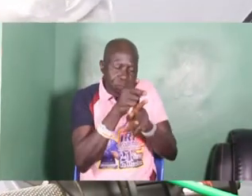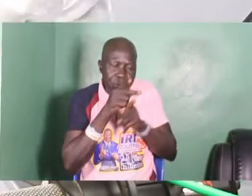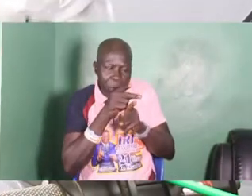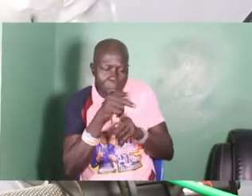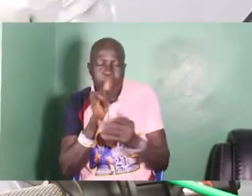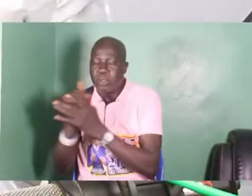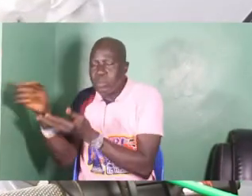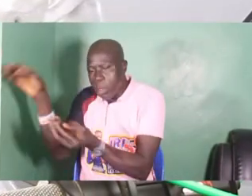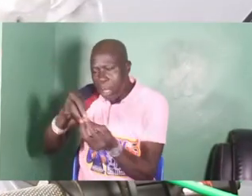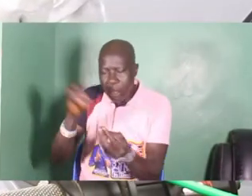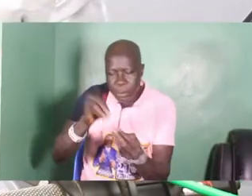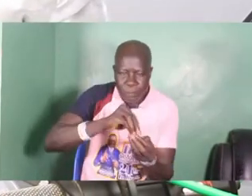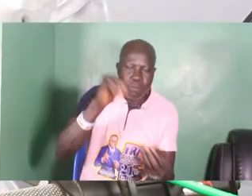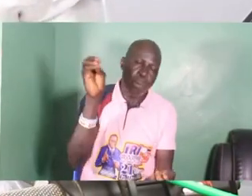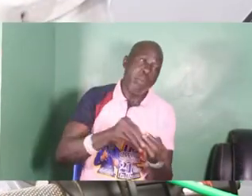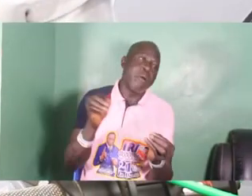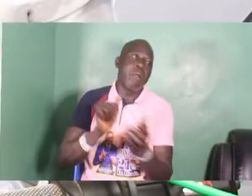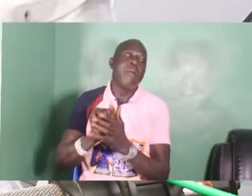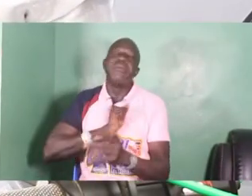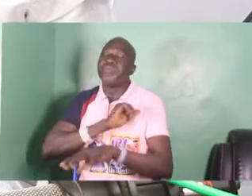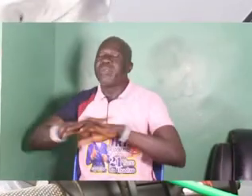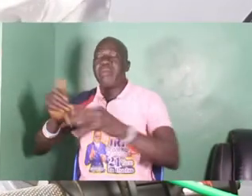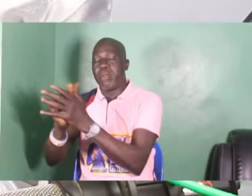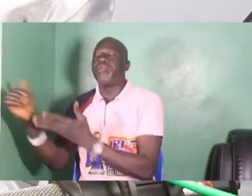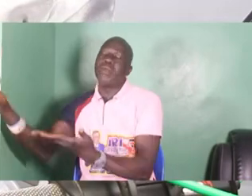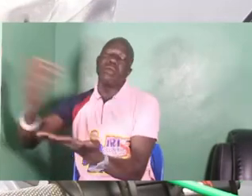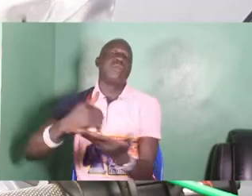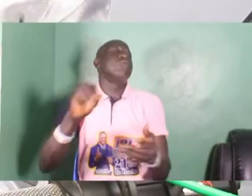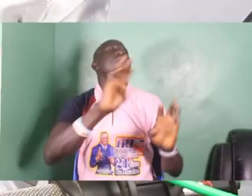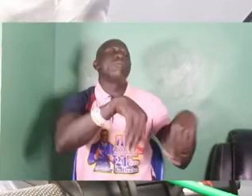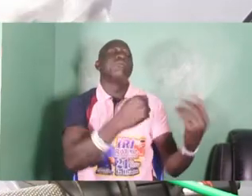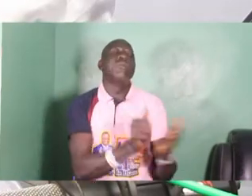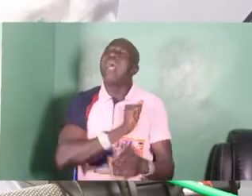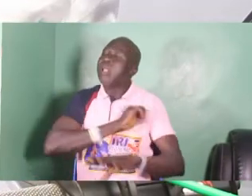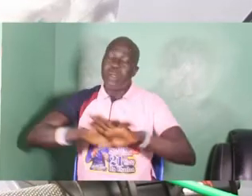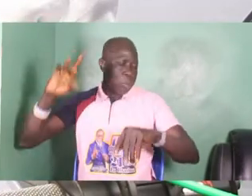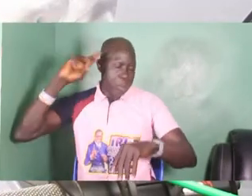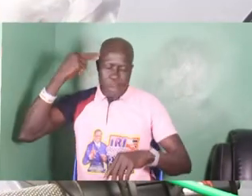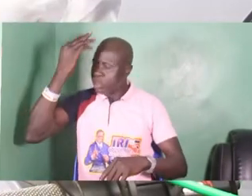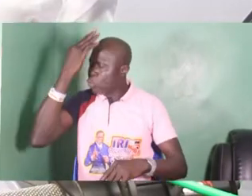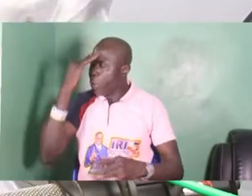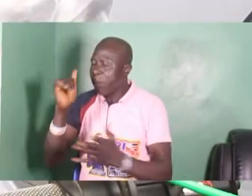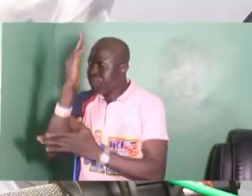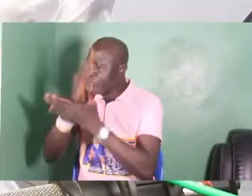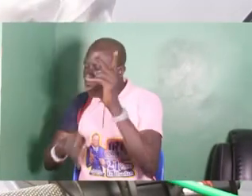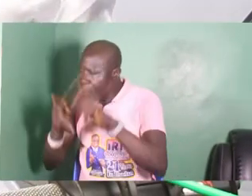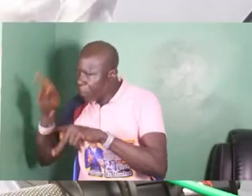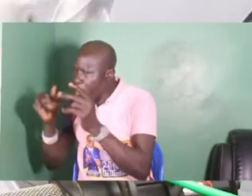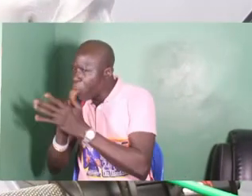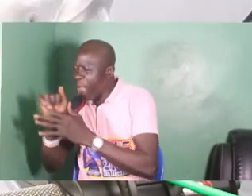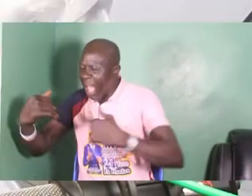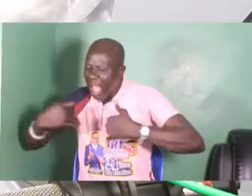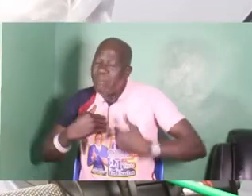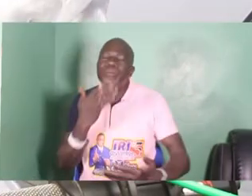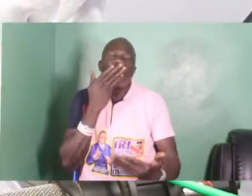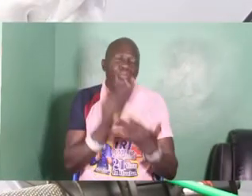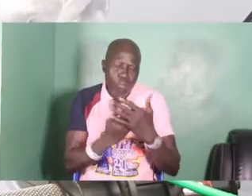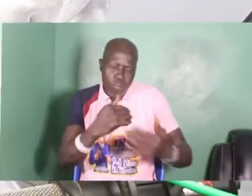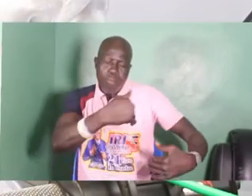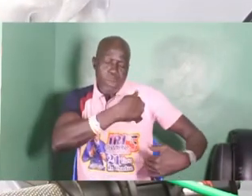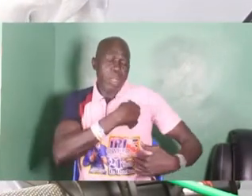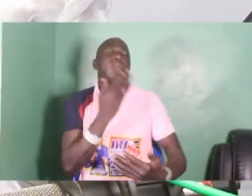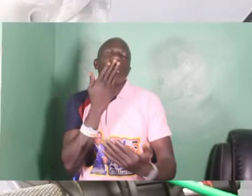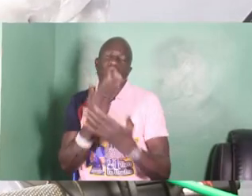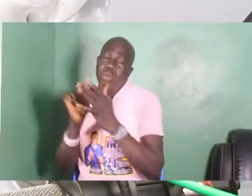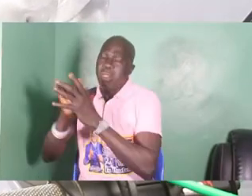want to contribute. They want to not contribute. They want to come back. I don't know the reason. Why some people have a good house